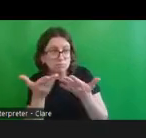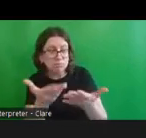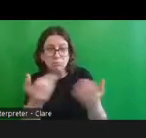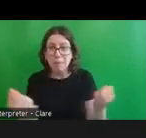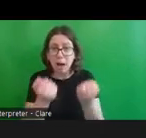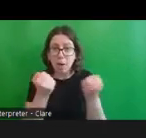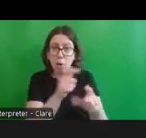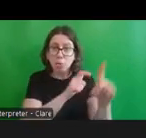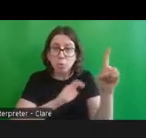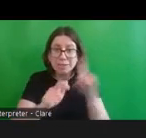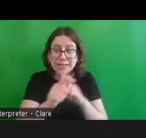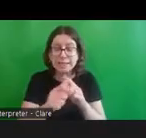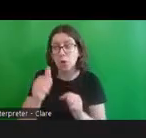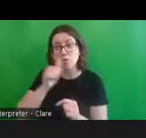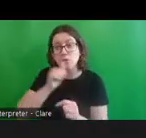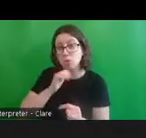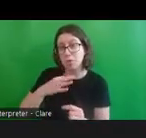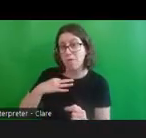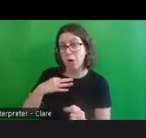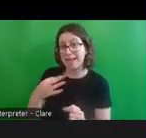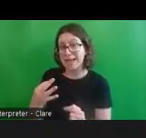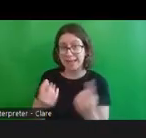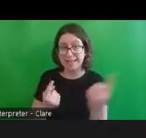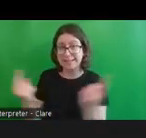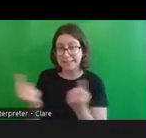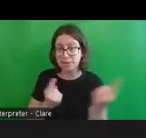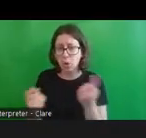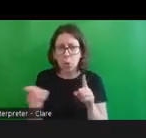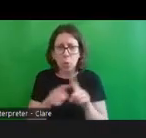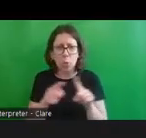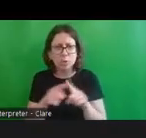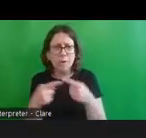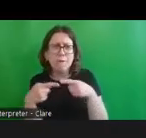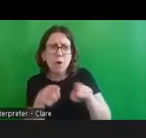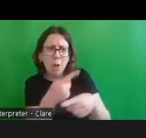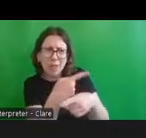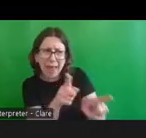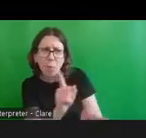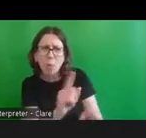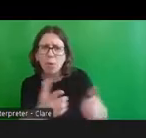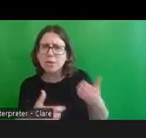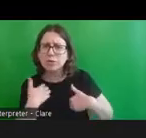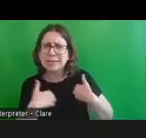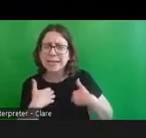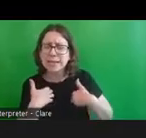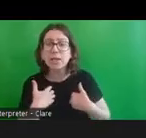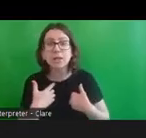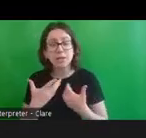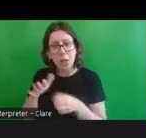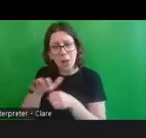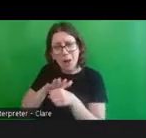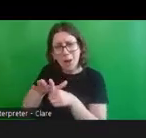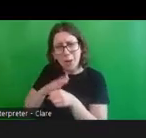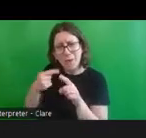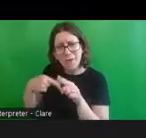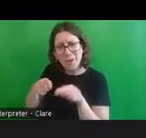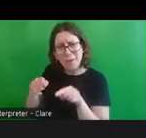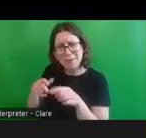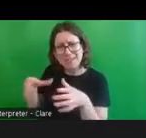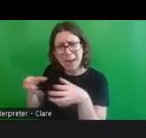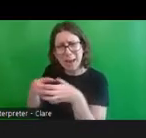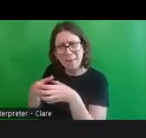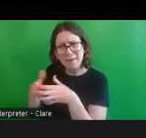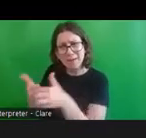most importantly, you follow what people are already interested in. The local football team backing reading is far more important